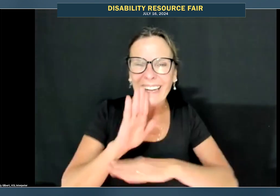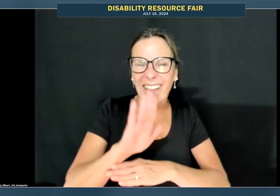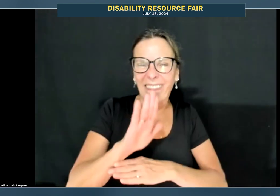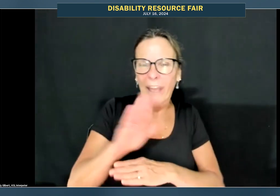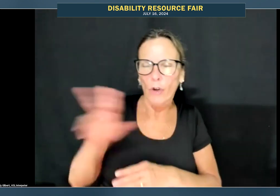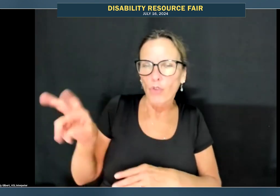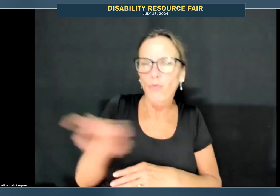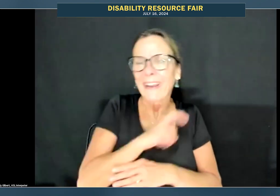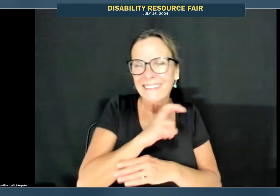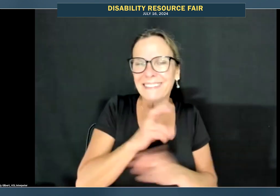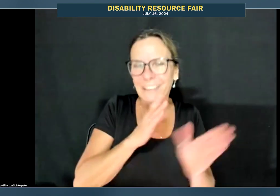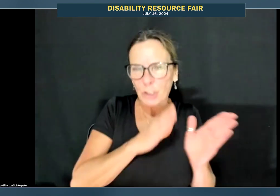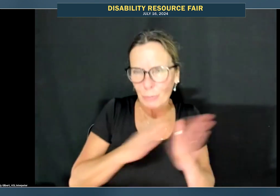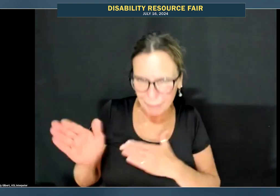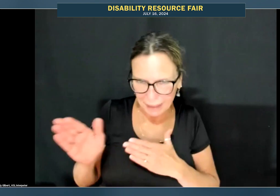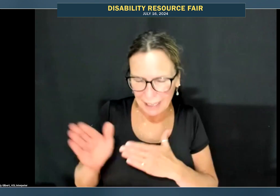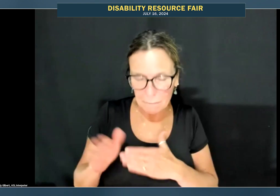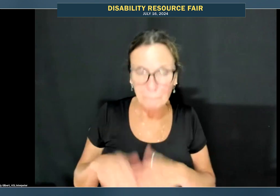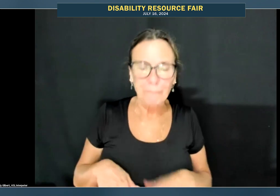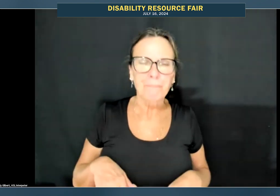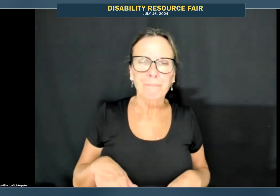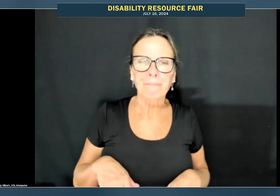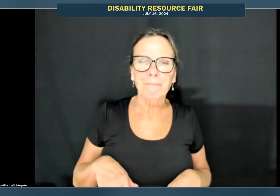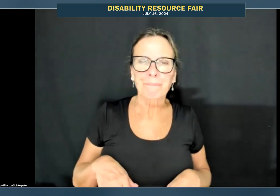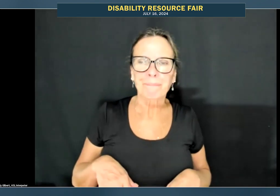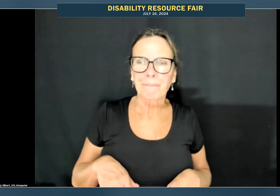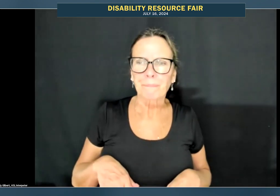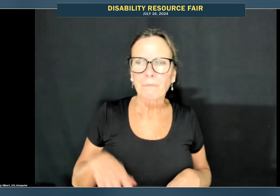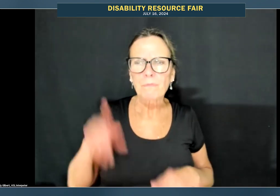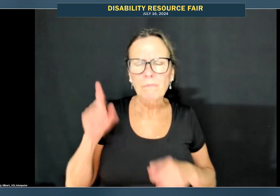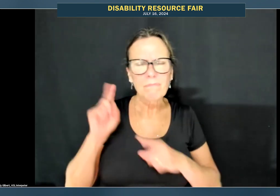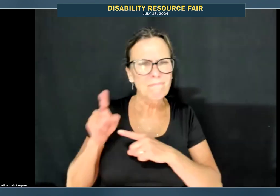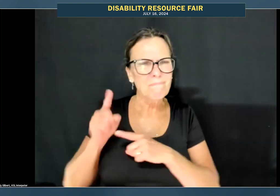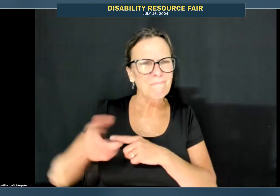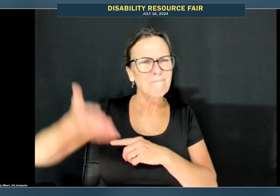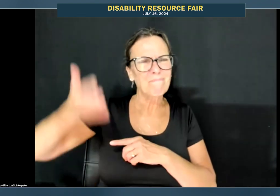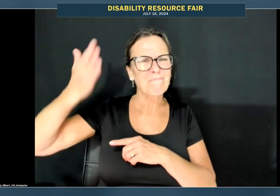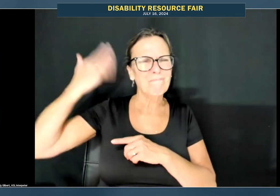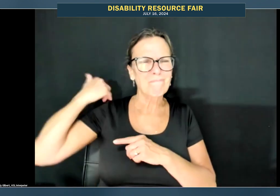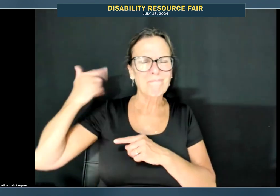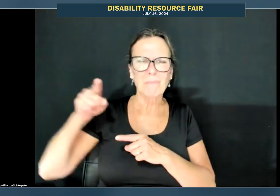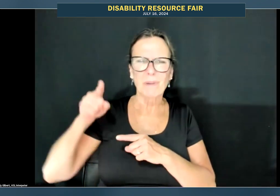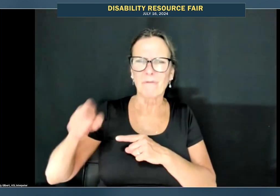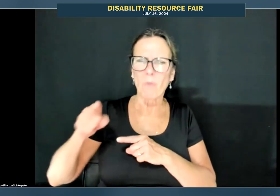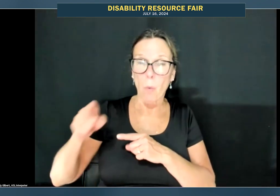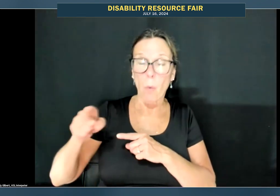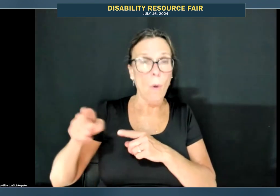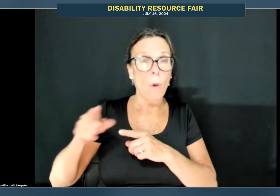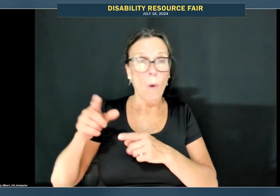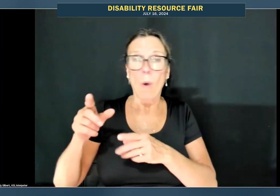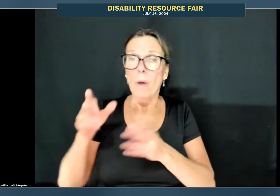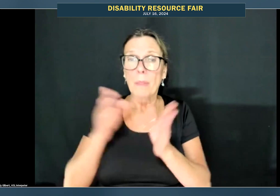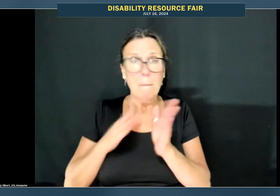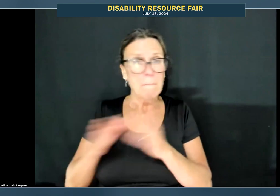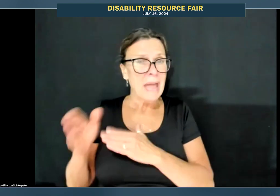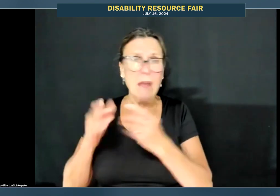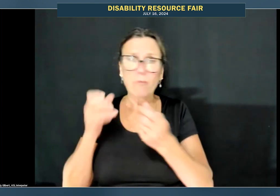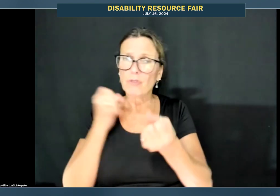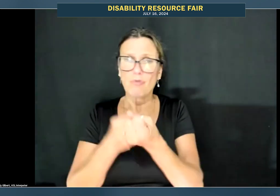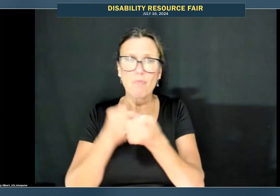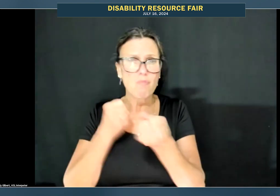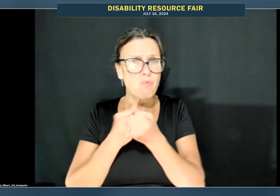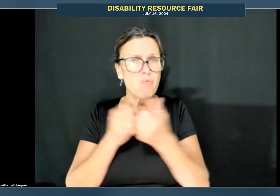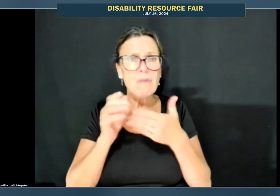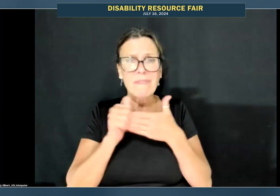The transition plan under Mayor Narkowitz was very supportive in moving us forward.